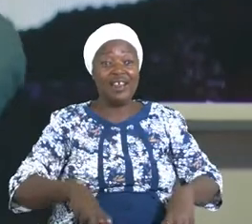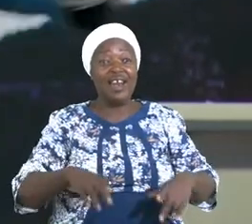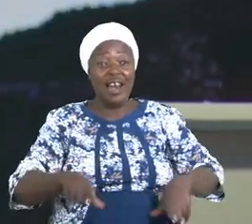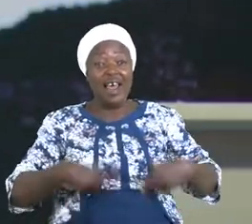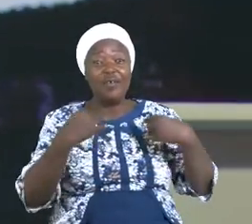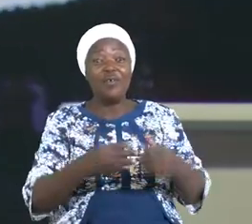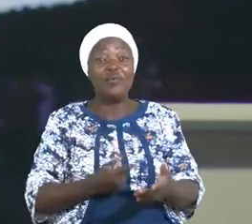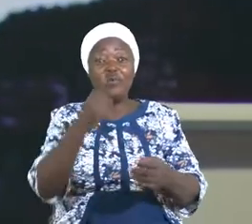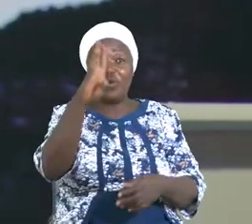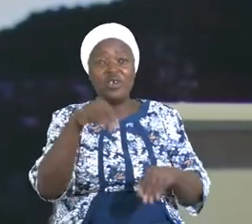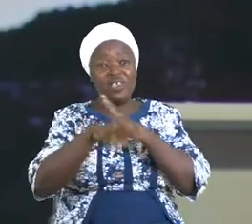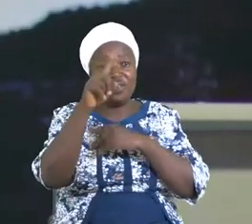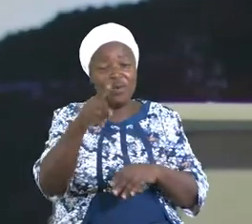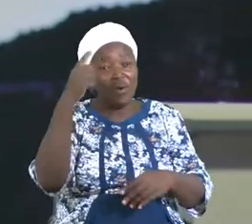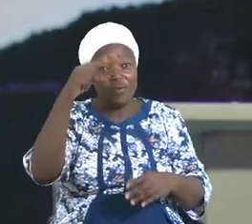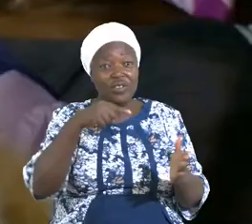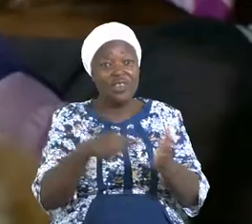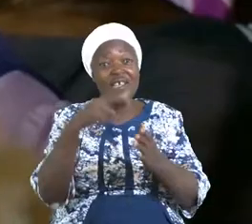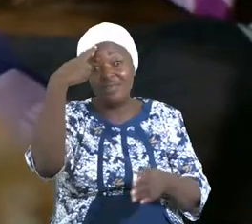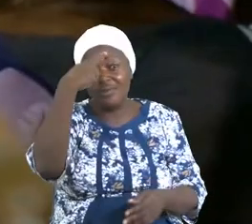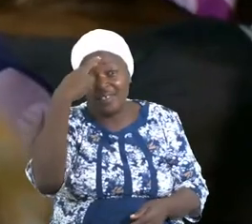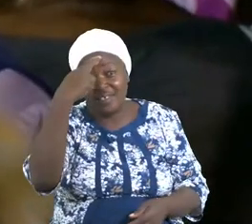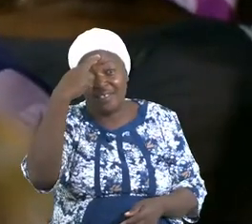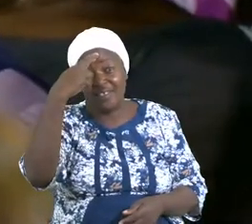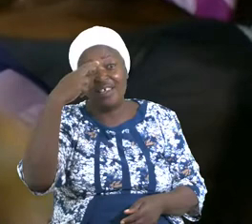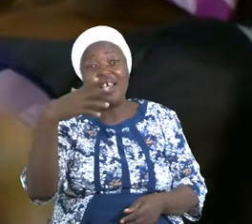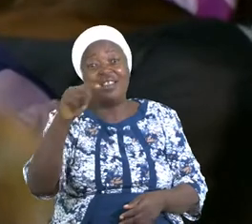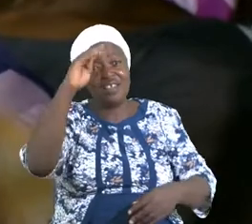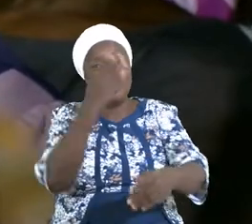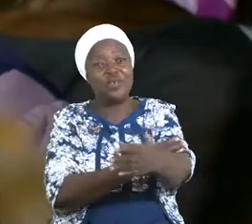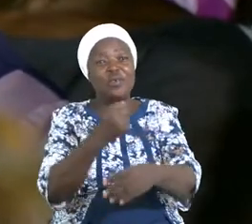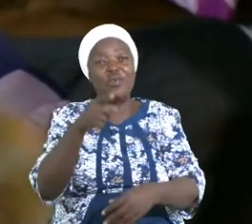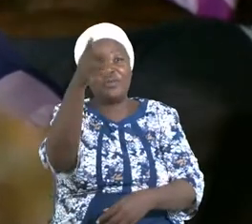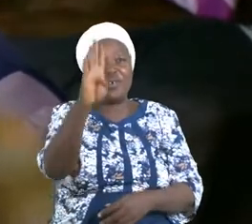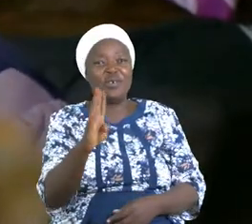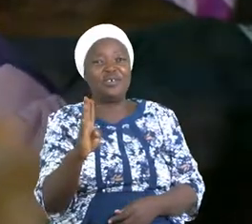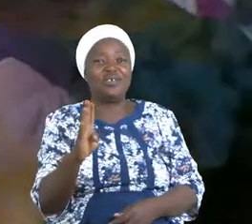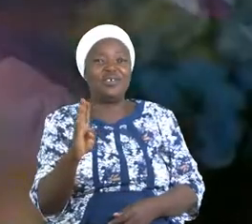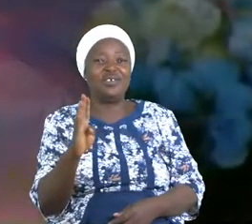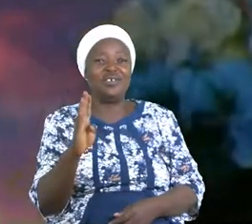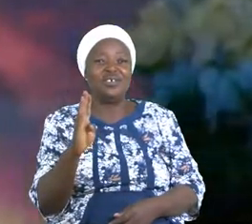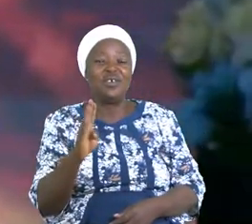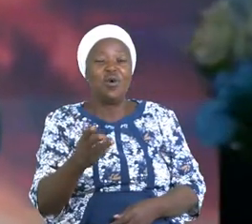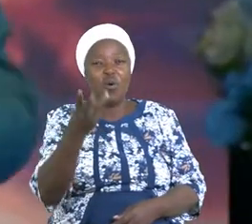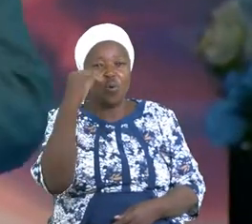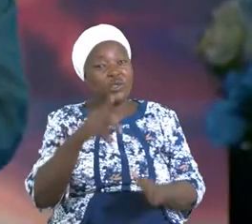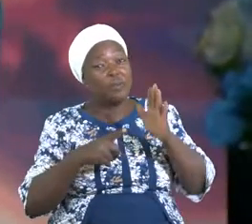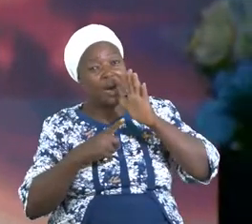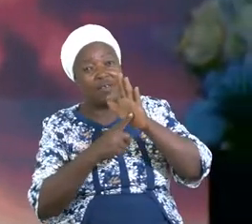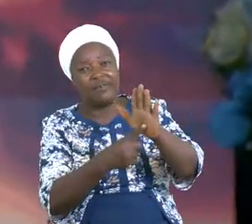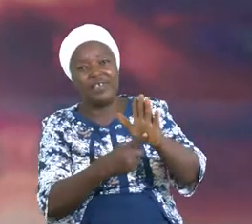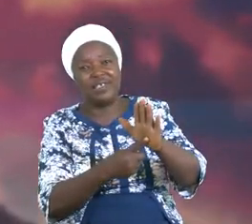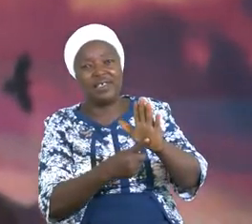you. For this purpose, the Son of God was manifested that